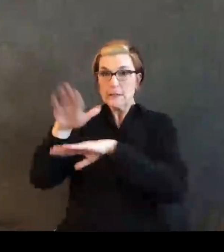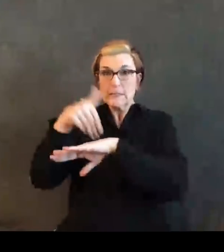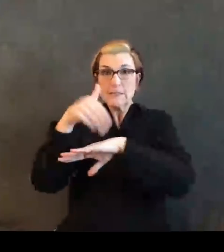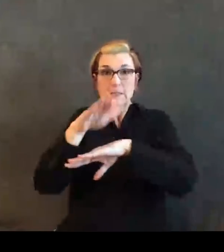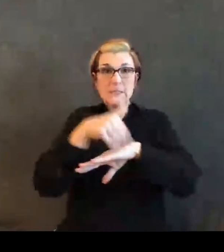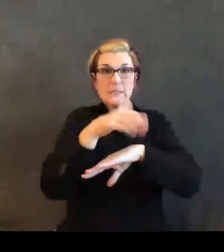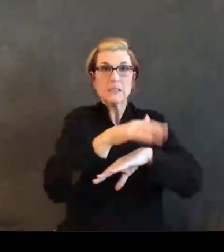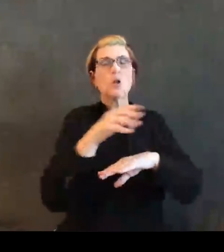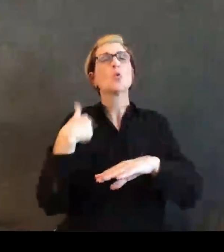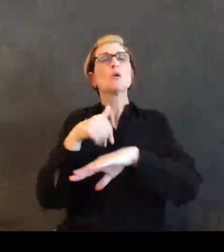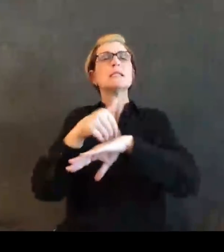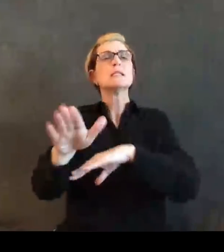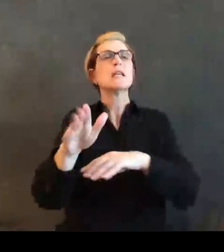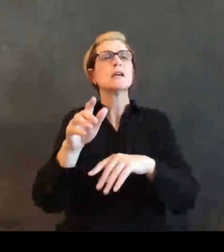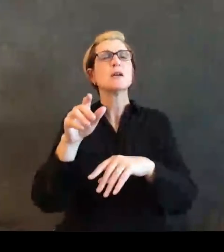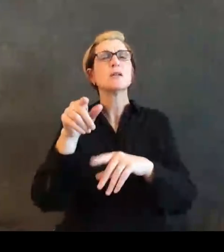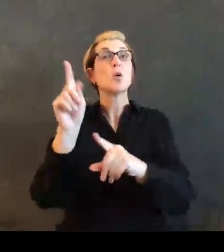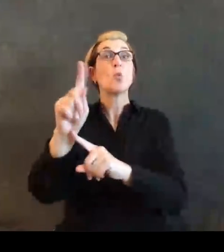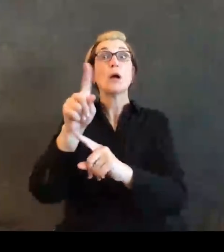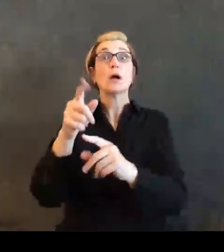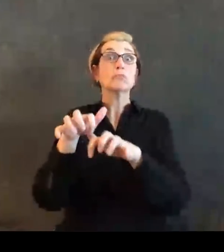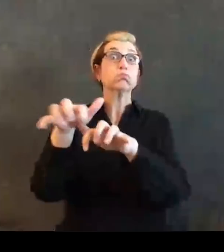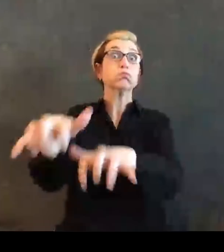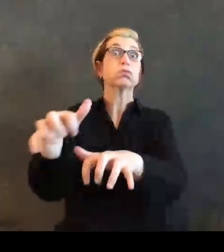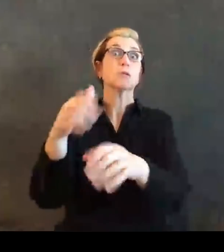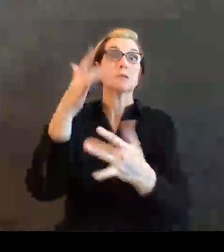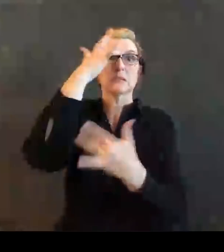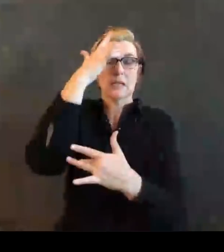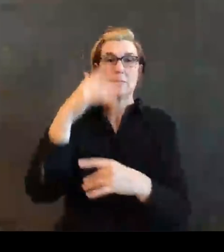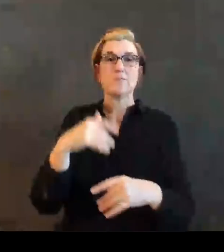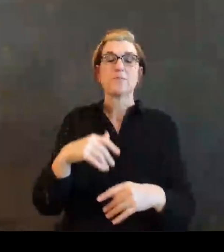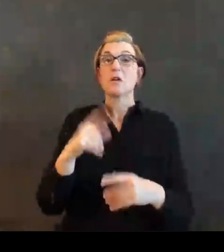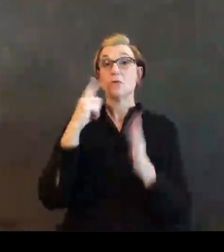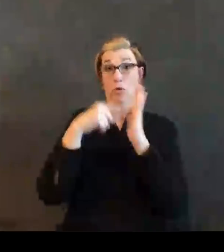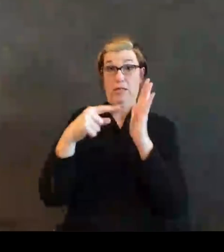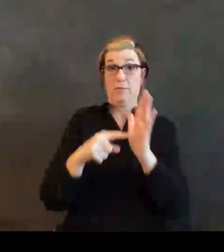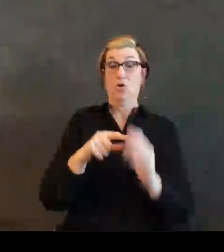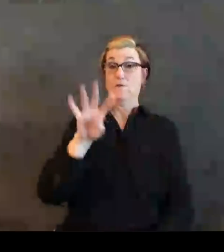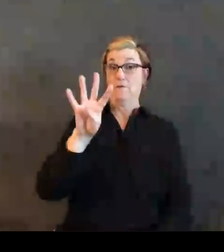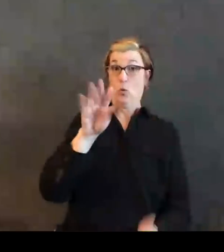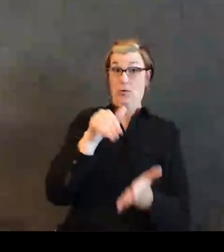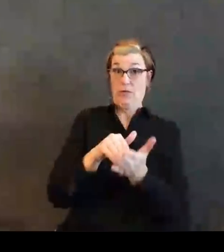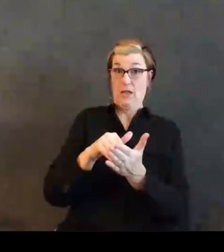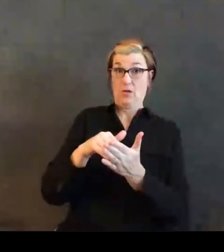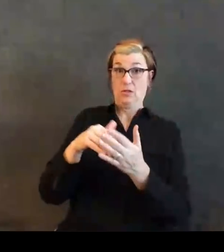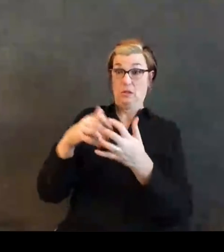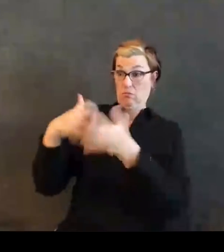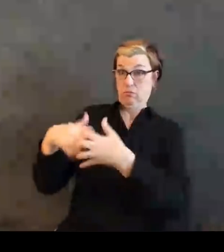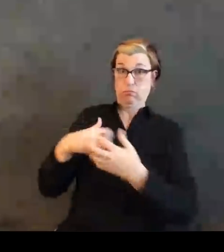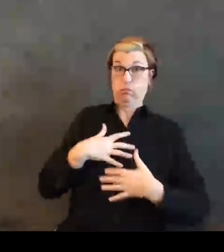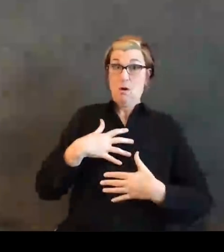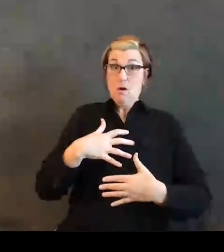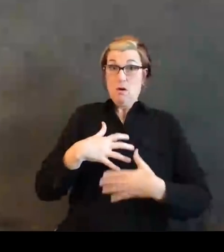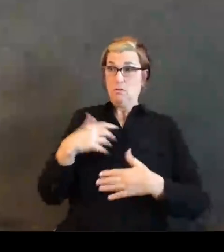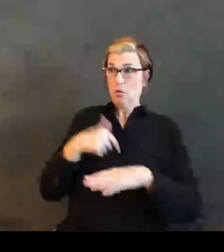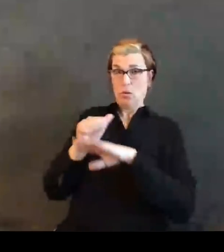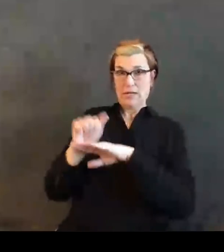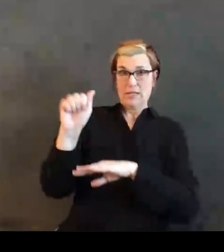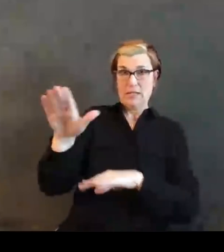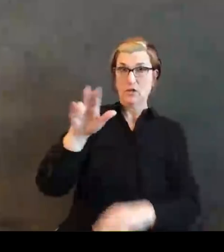We sent, over the last day, 4,000 ventilators to New York, and I spoke